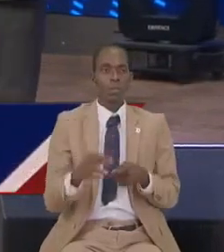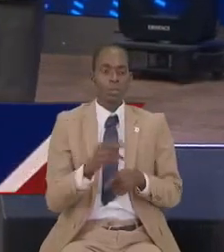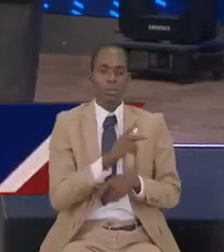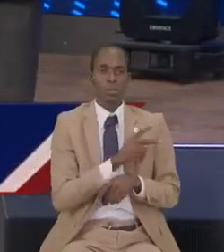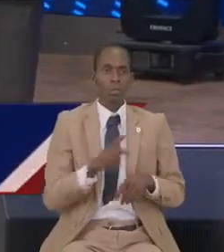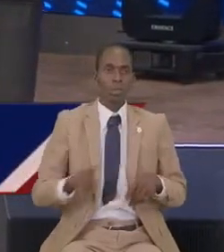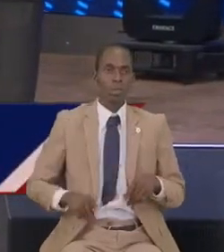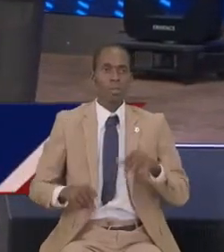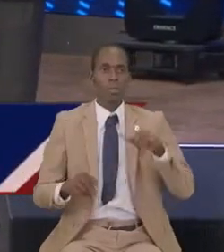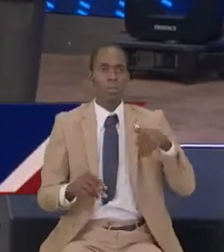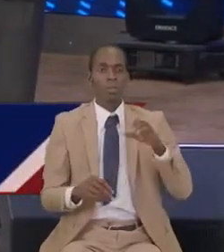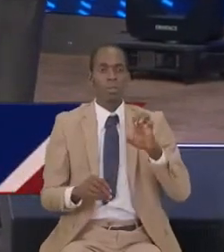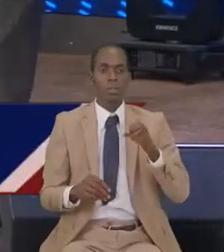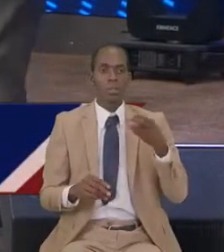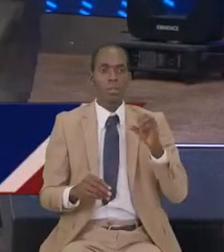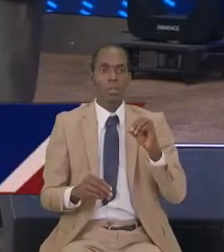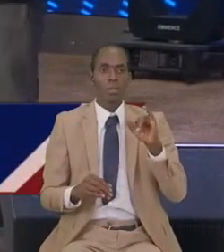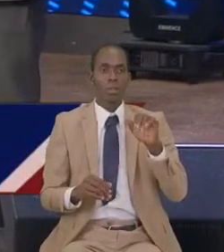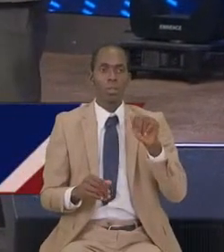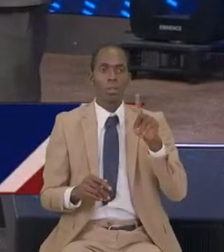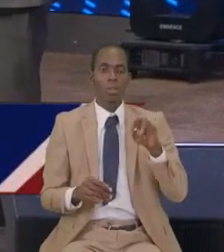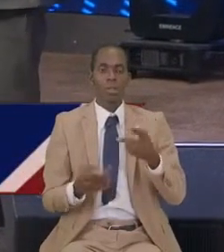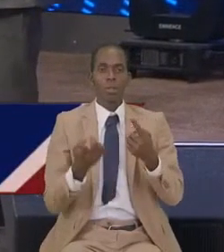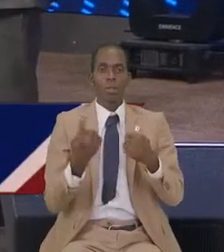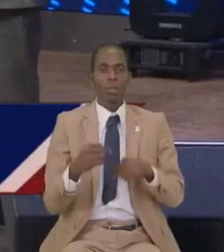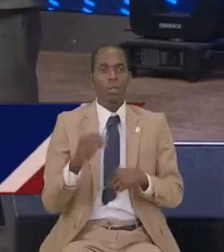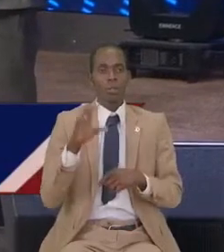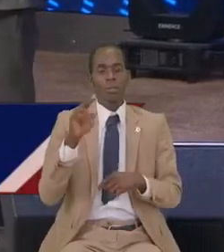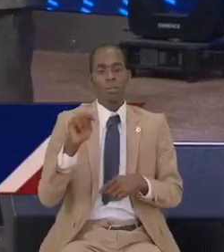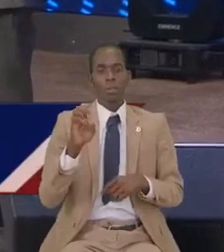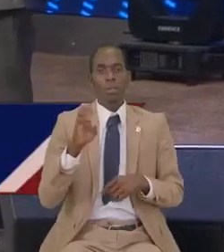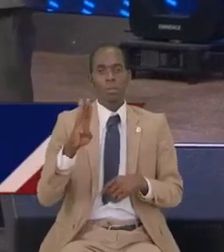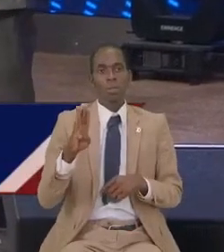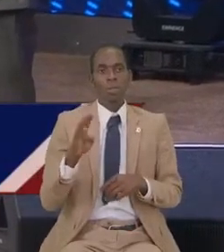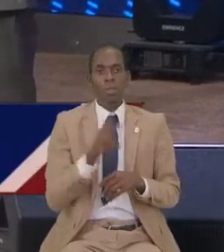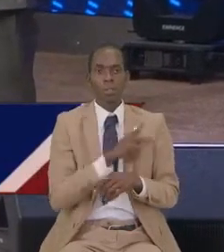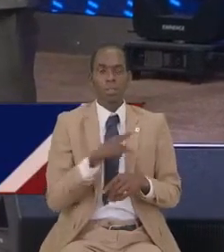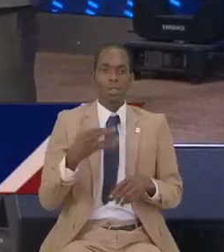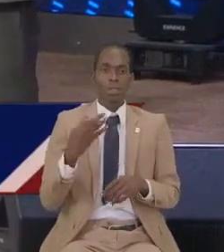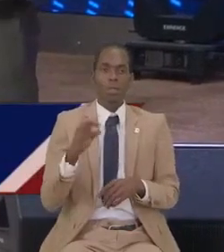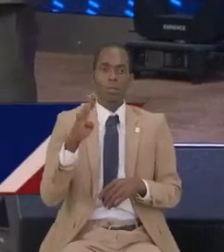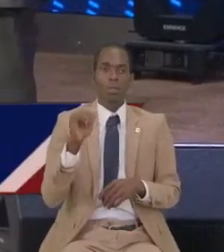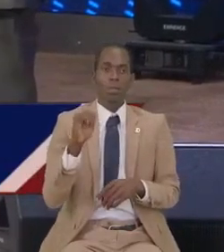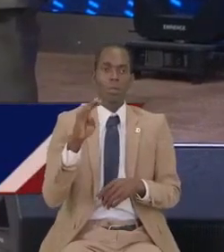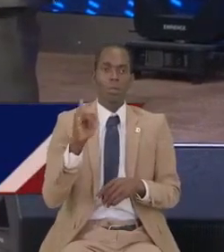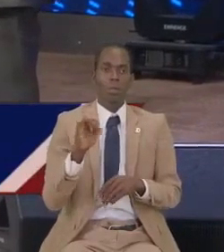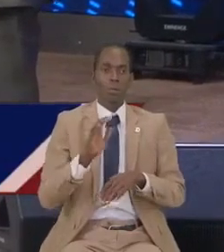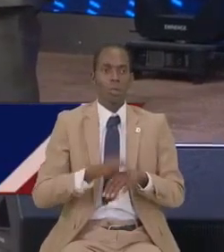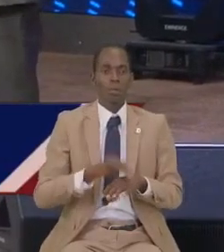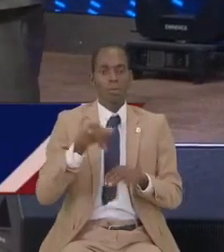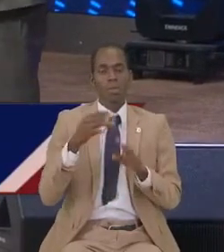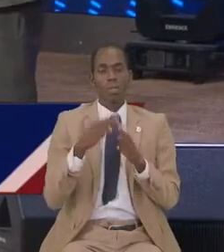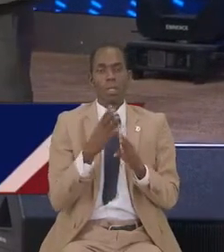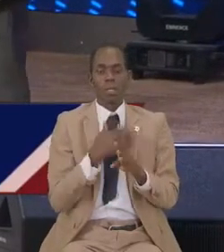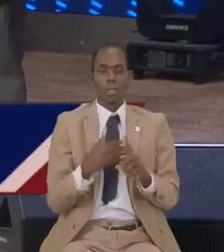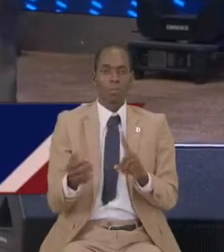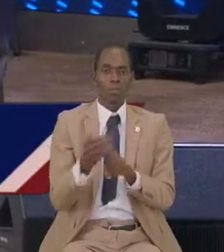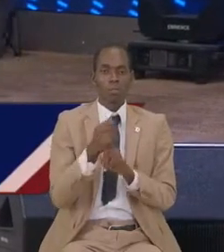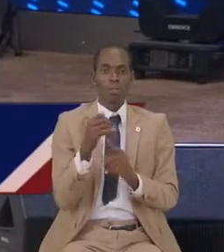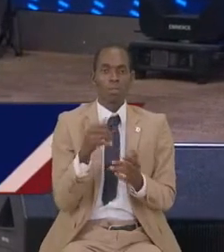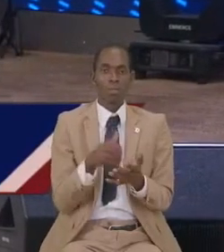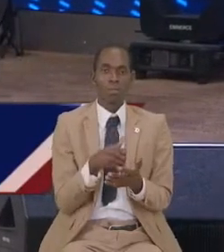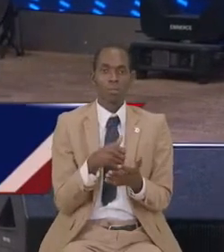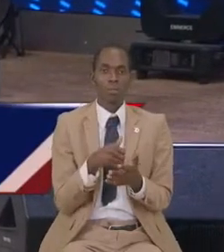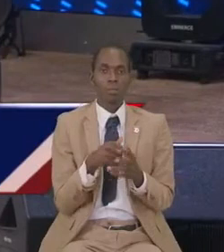of Judah, came Nebuchadnezzar, king of Babylon, unto Jerusalem and besieged it. Look at verse